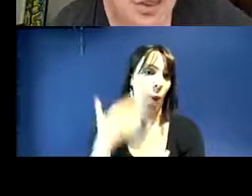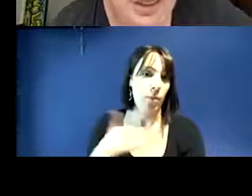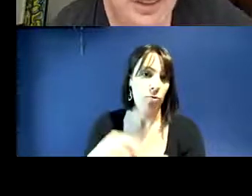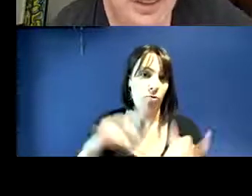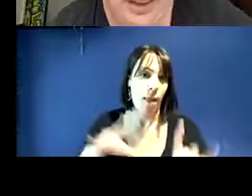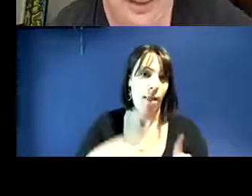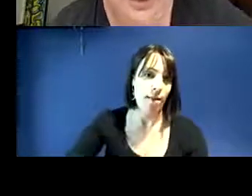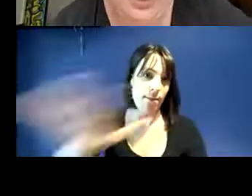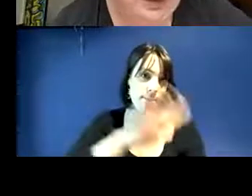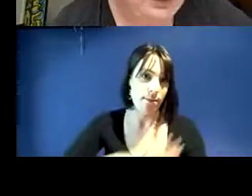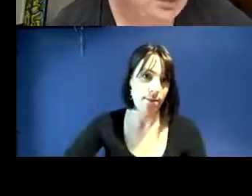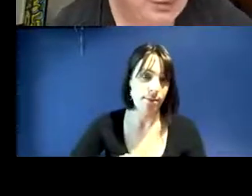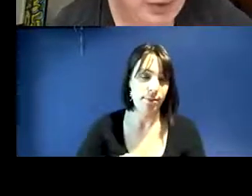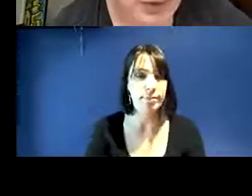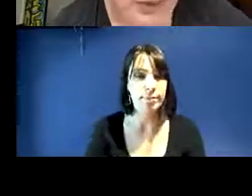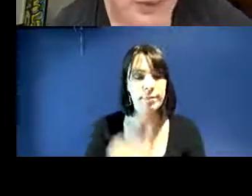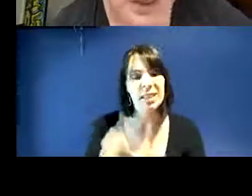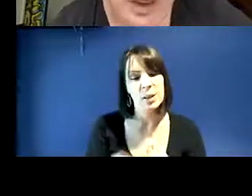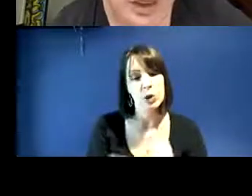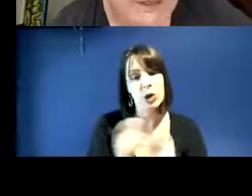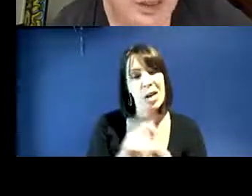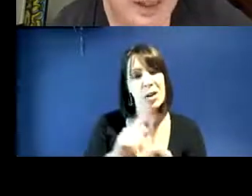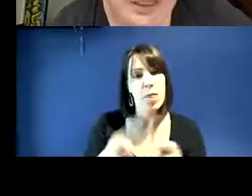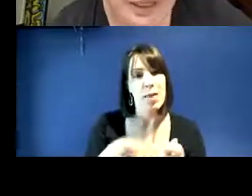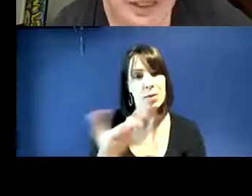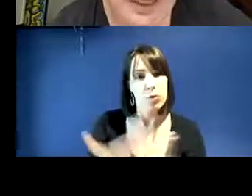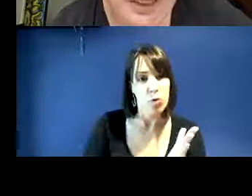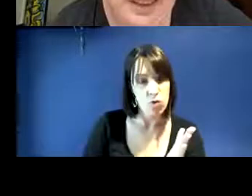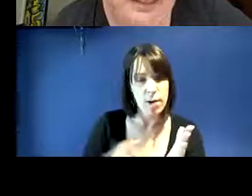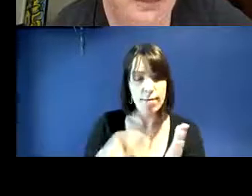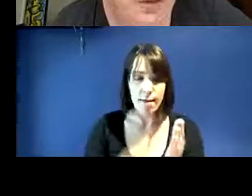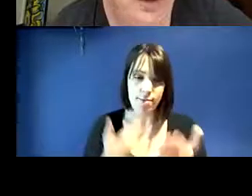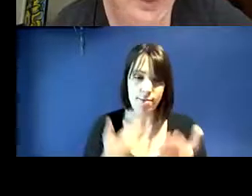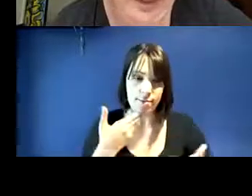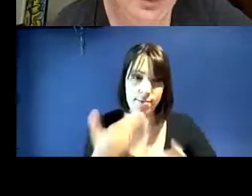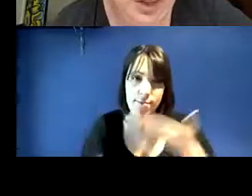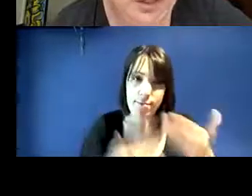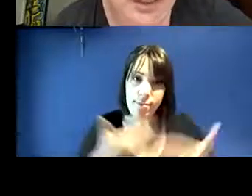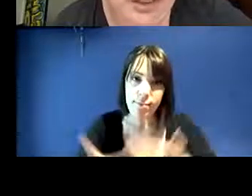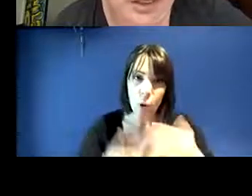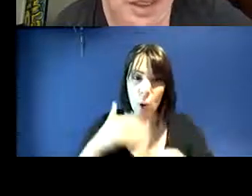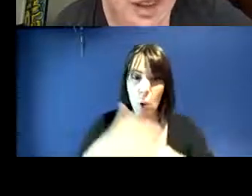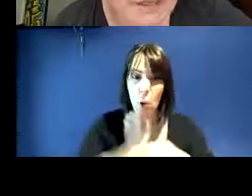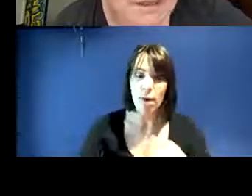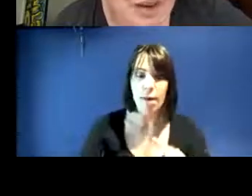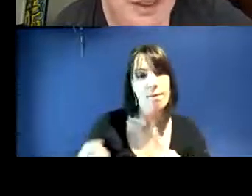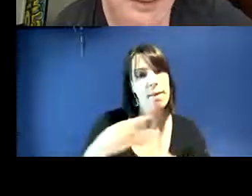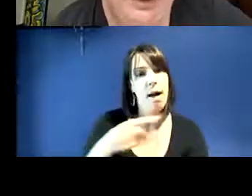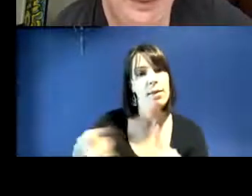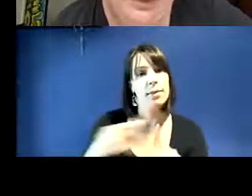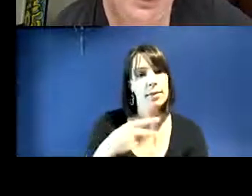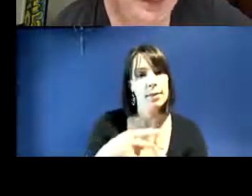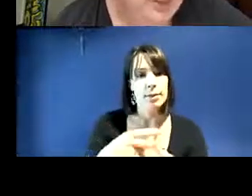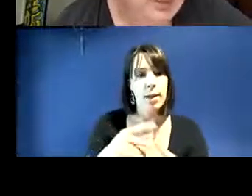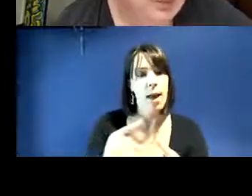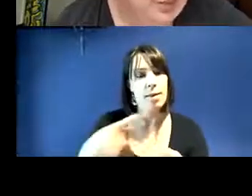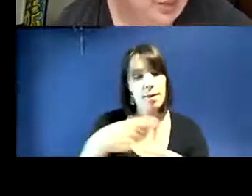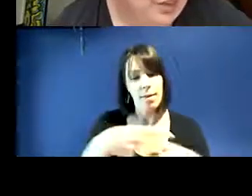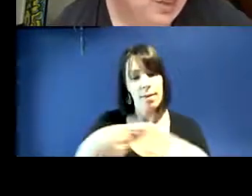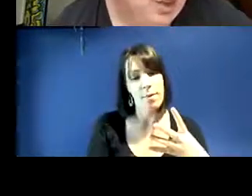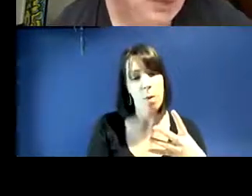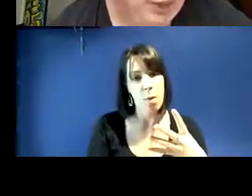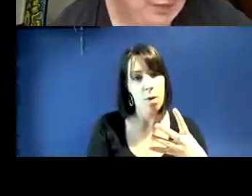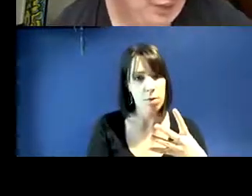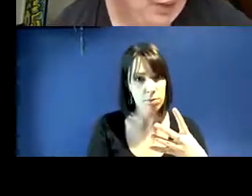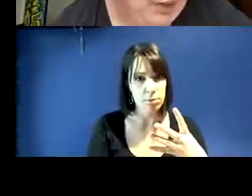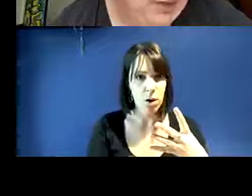the Story sets out an explanatory model of violence, articulating 4 key drivers and 5 essential actions